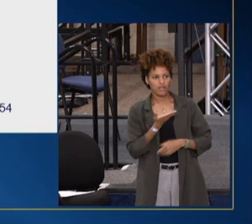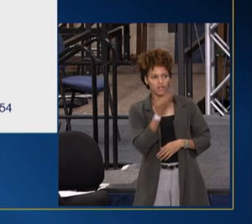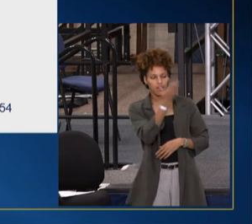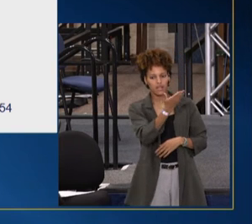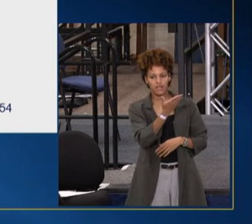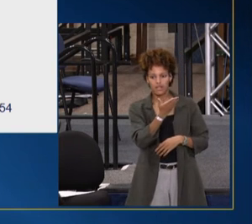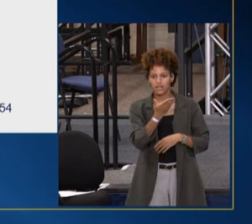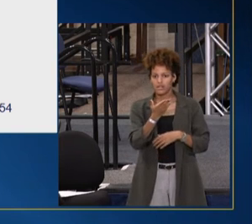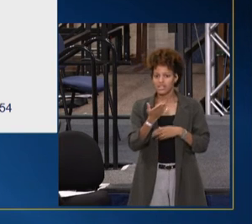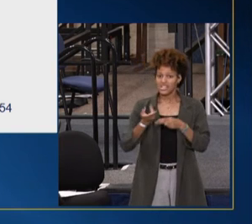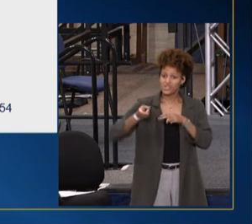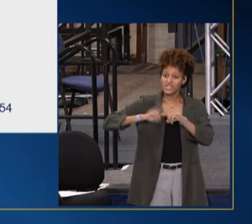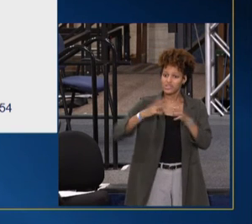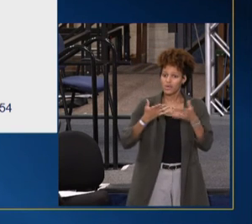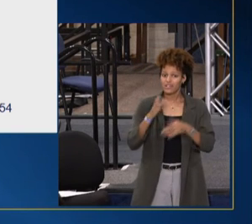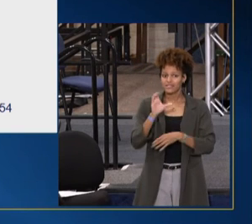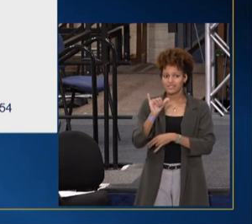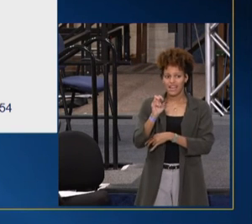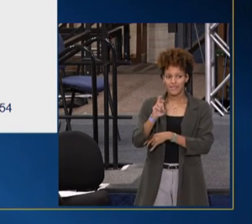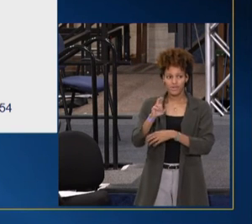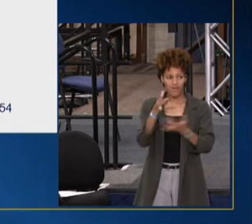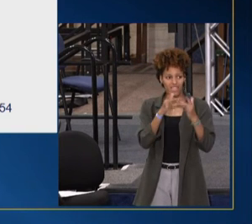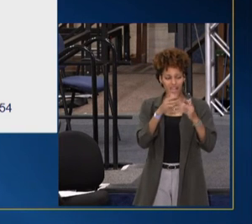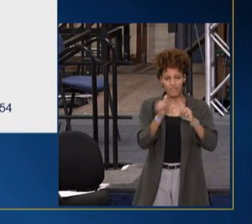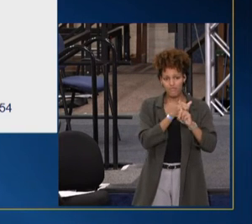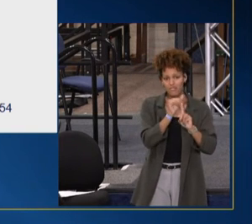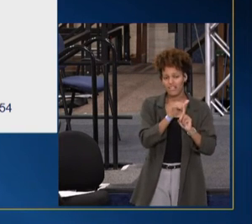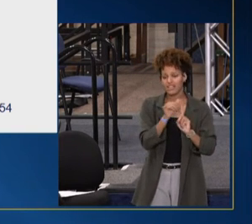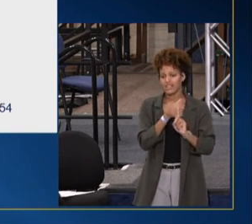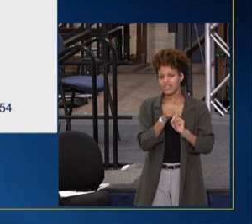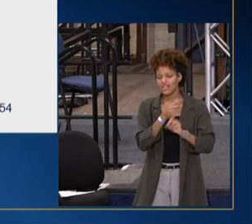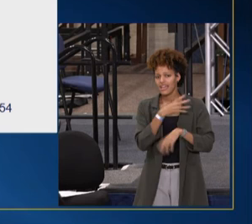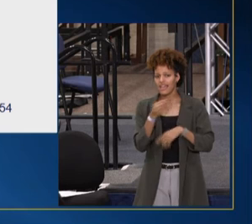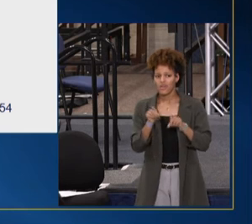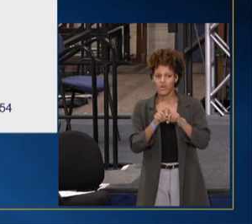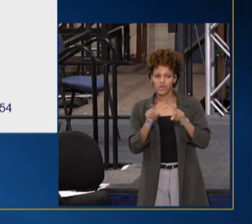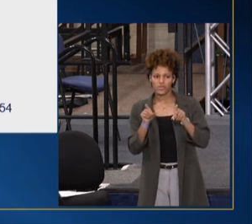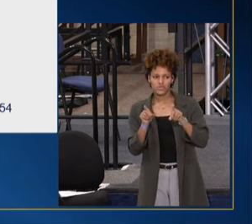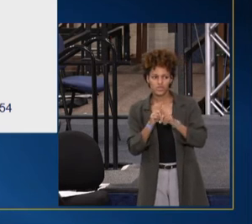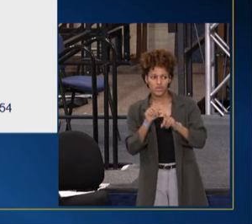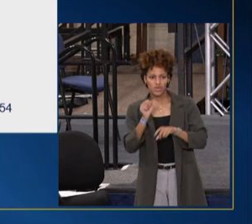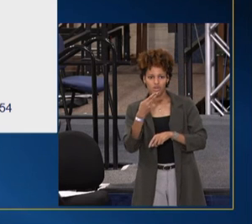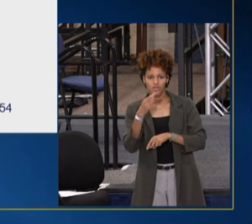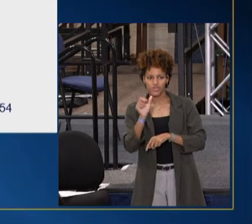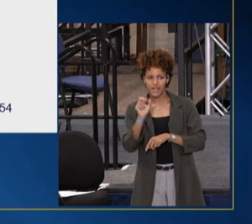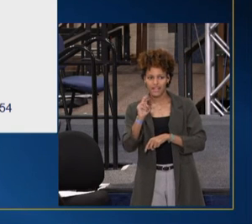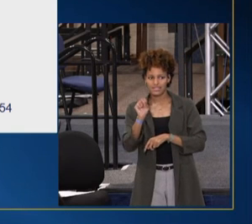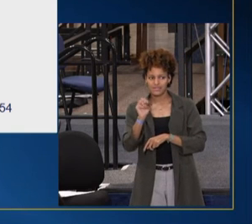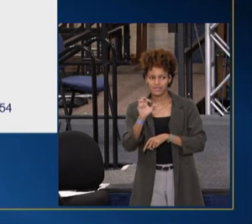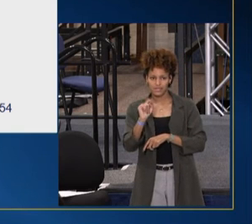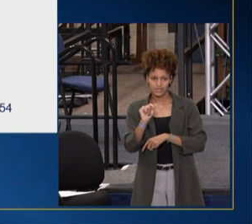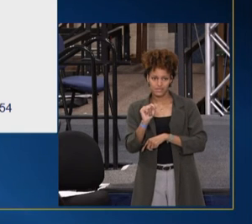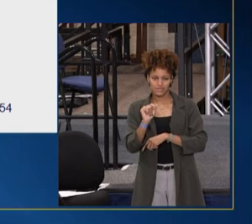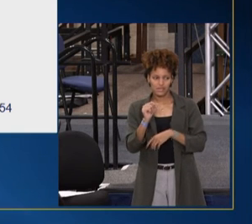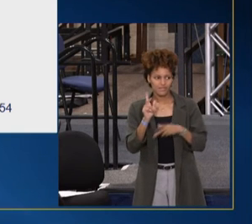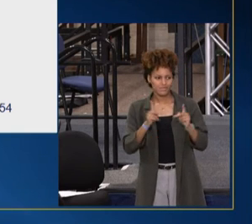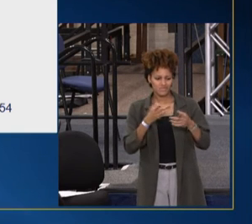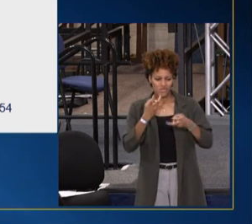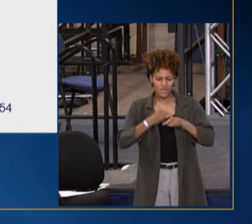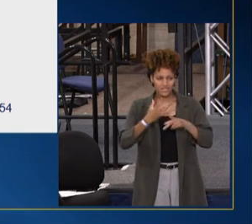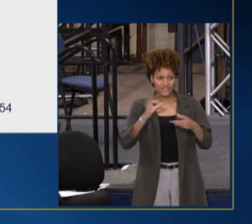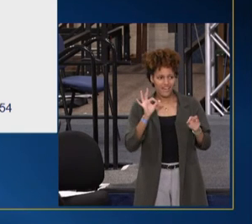cyberbullying and online harassment, which is why it is so important that we have safe and affirming online spaces for our youth to find belonging.